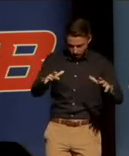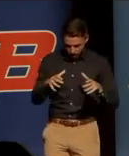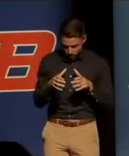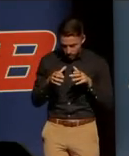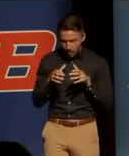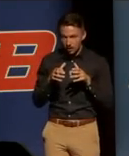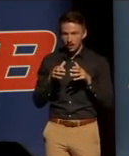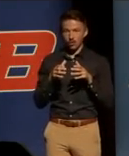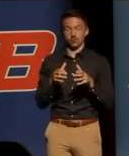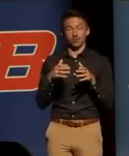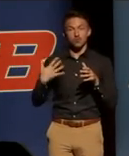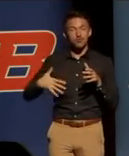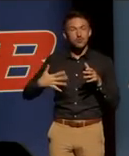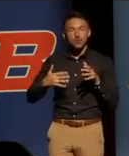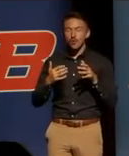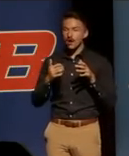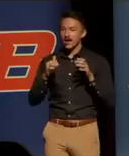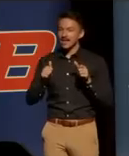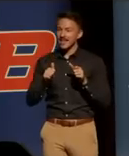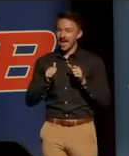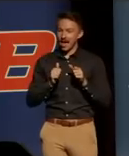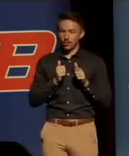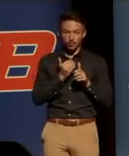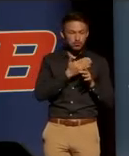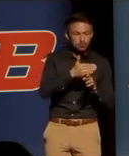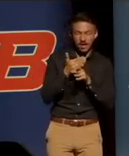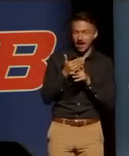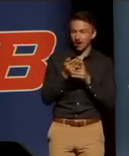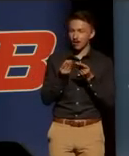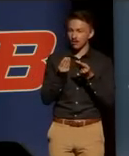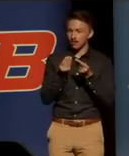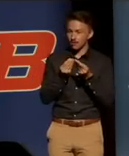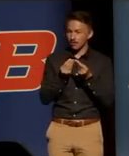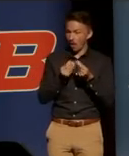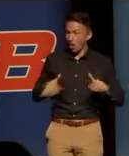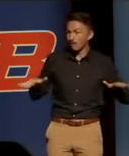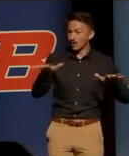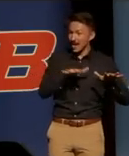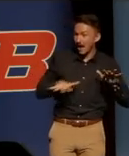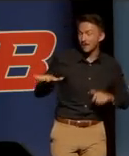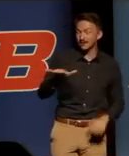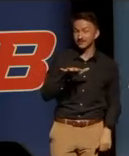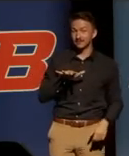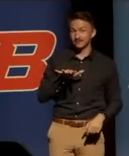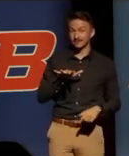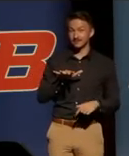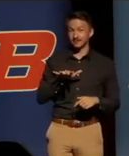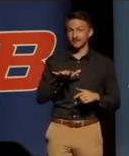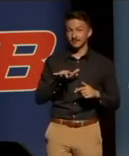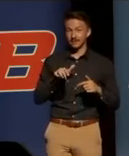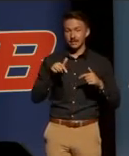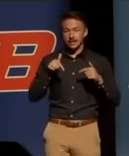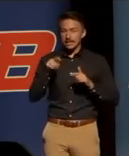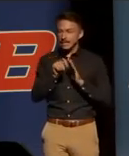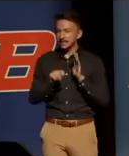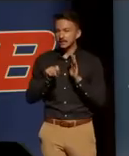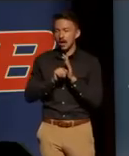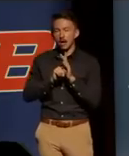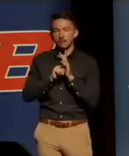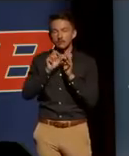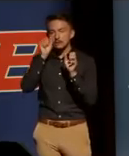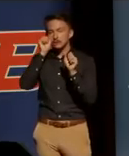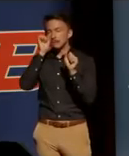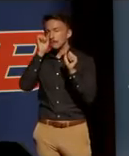the resources we were dedicating in those areas to other parts of the university. It's an exceptional time to be a